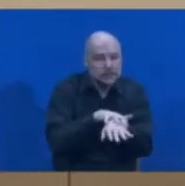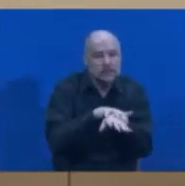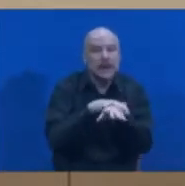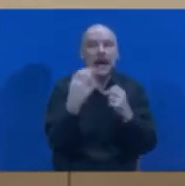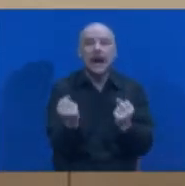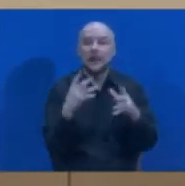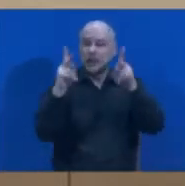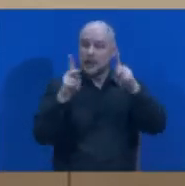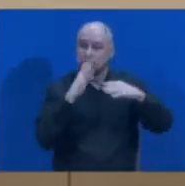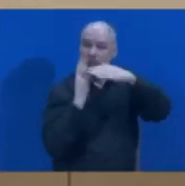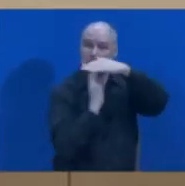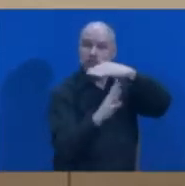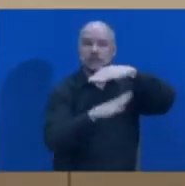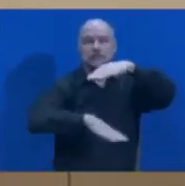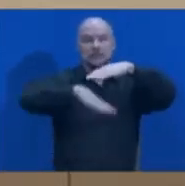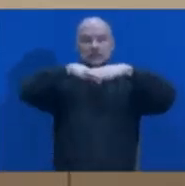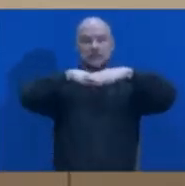space.